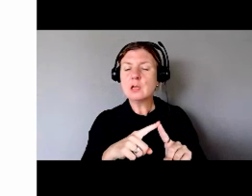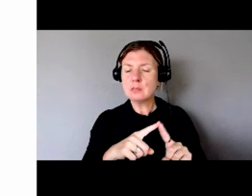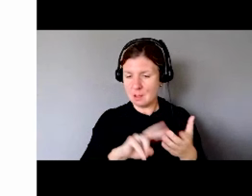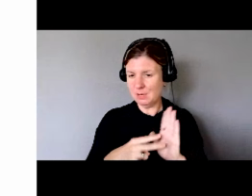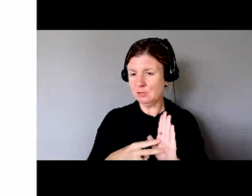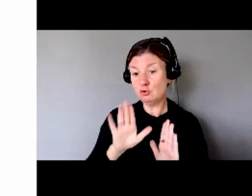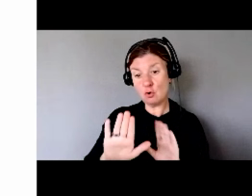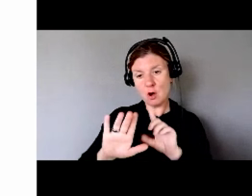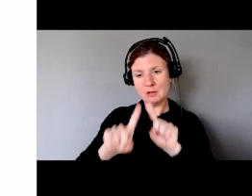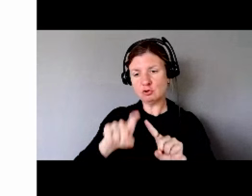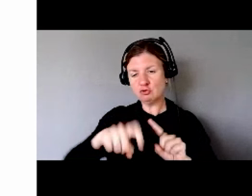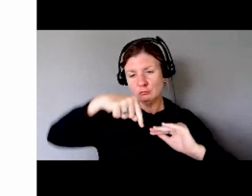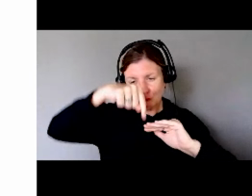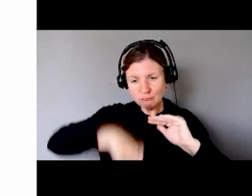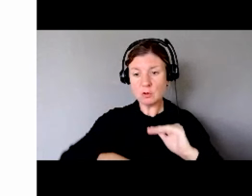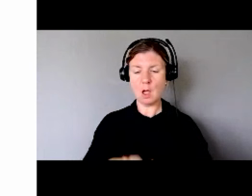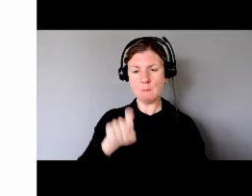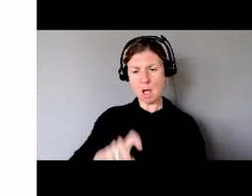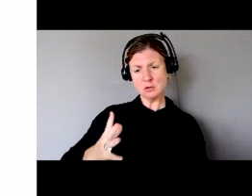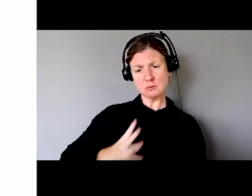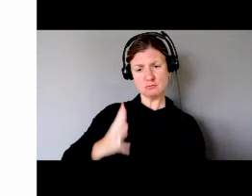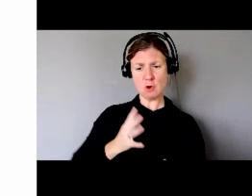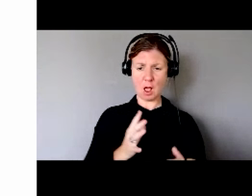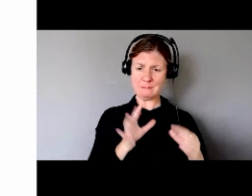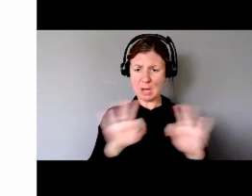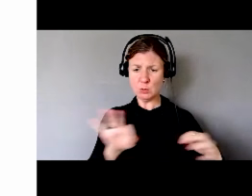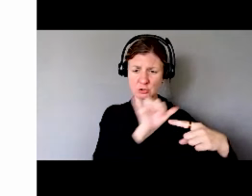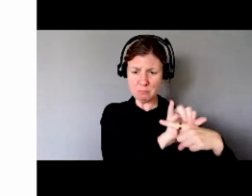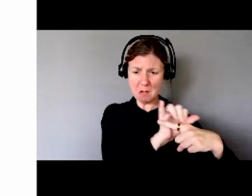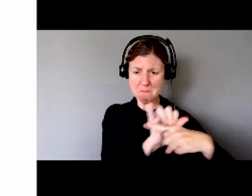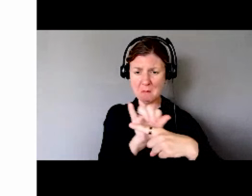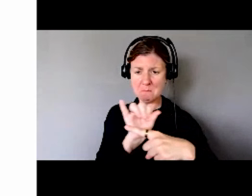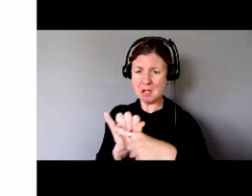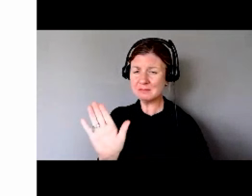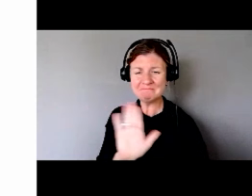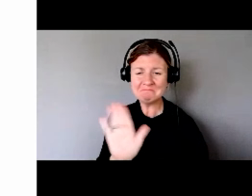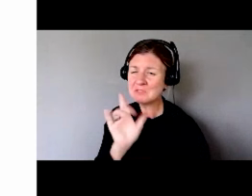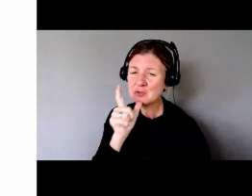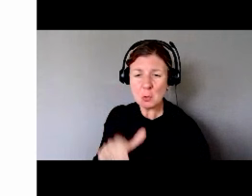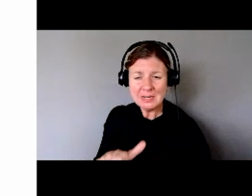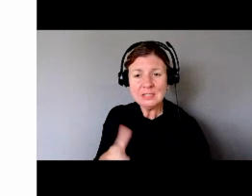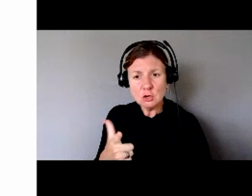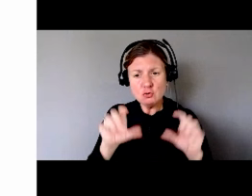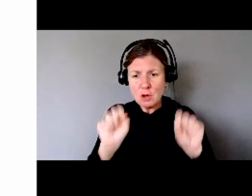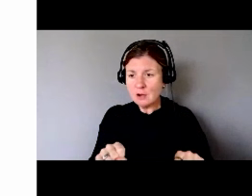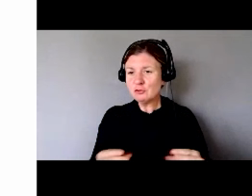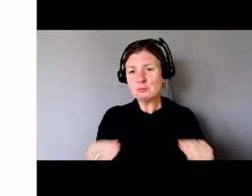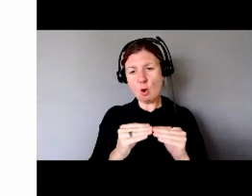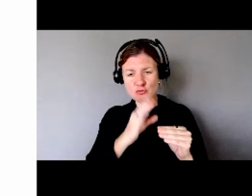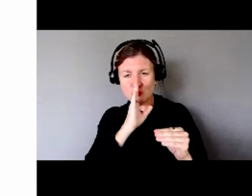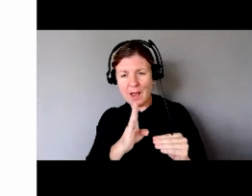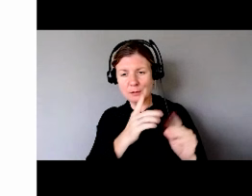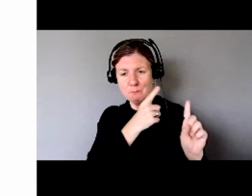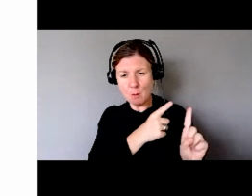Don't worry about sounding fancy. In fact, directness will likely work in your favor. I will attend 2